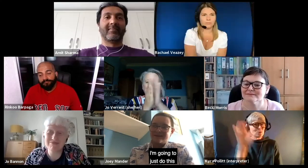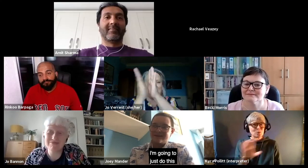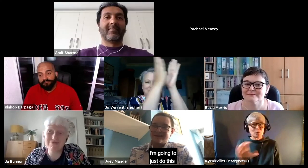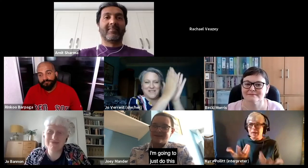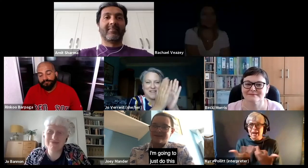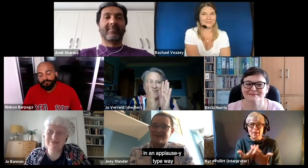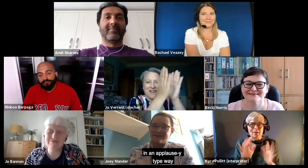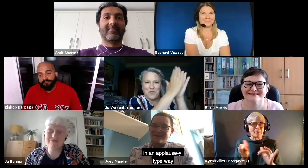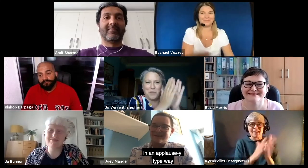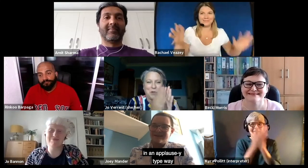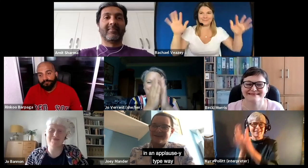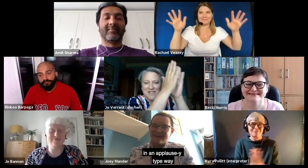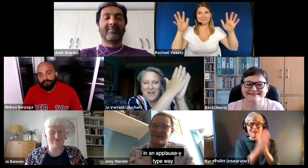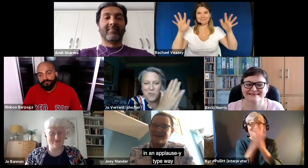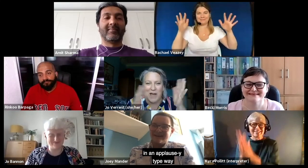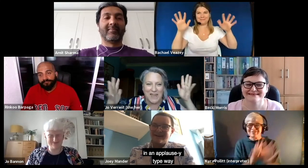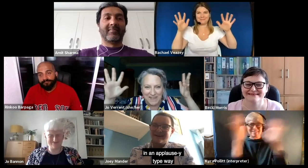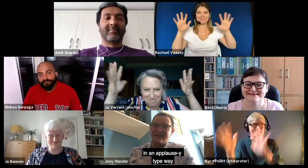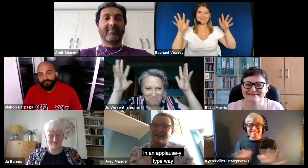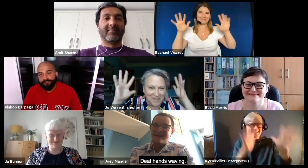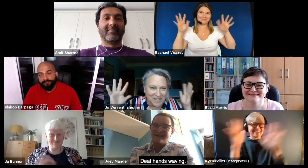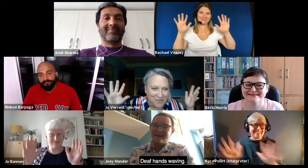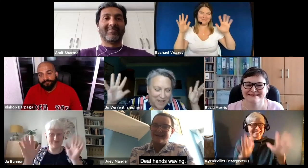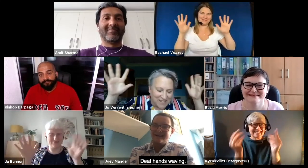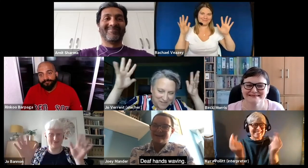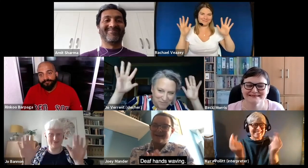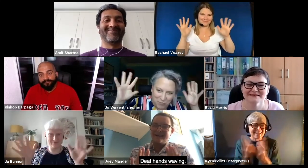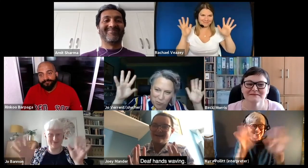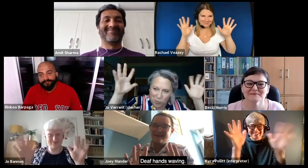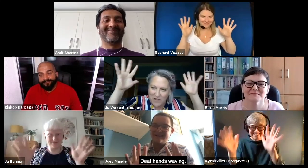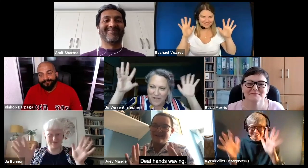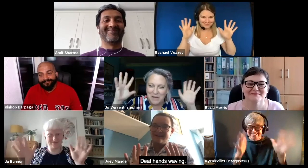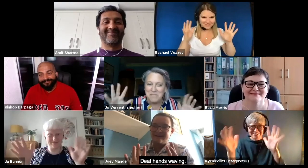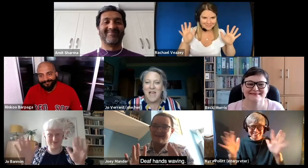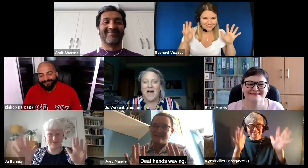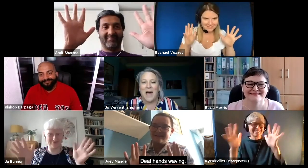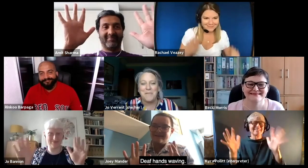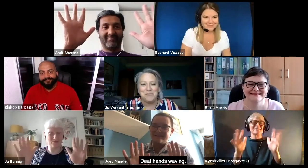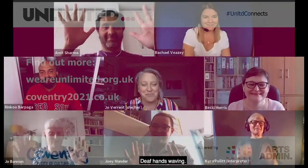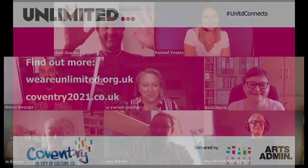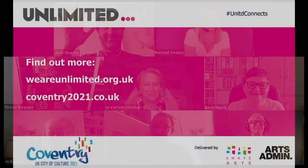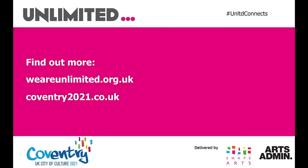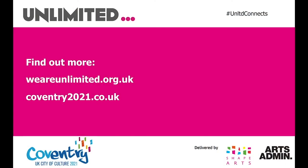going to do this in a kind of applausey type way. Deaf hands waving.